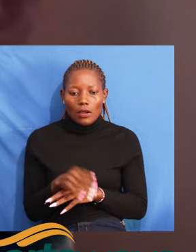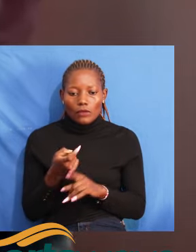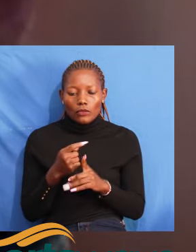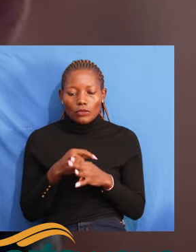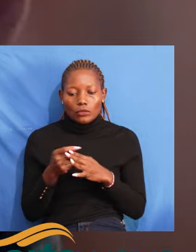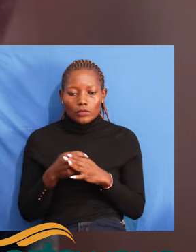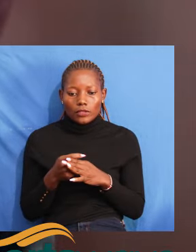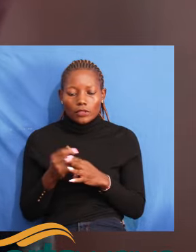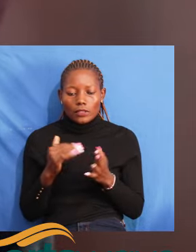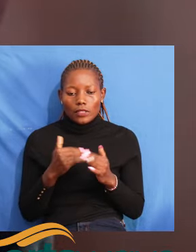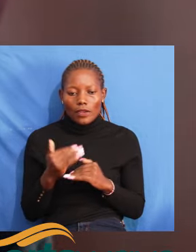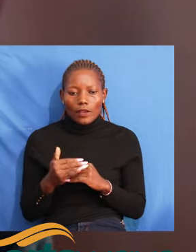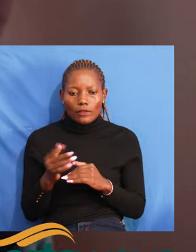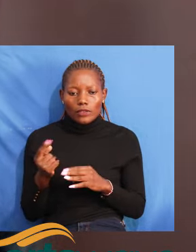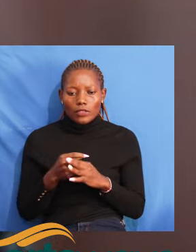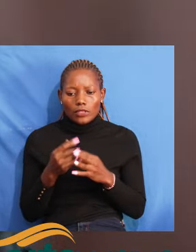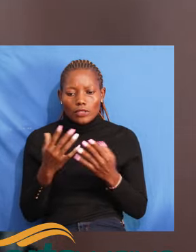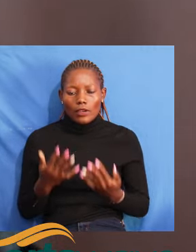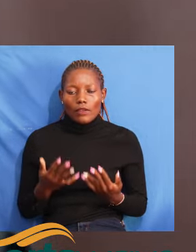Uh,